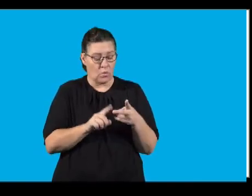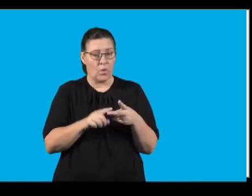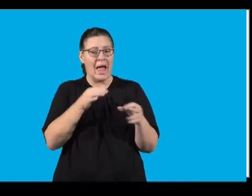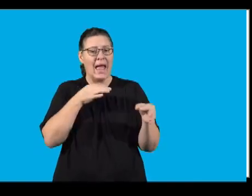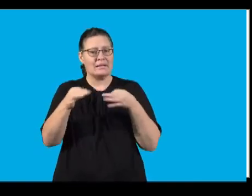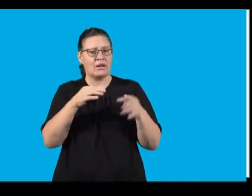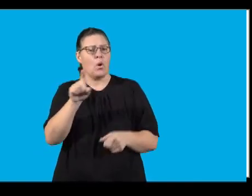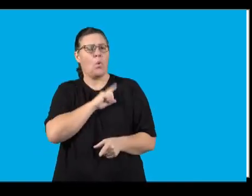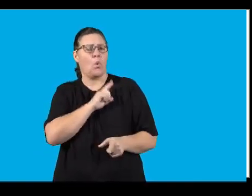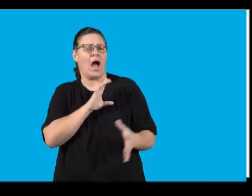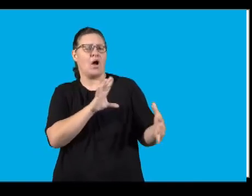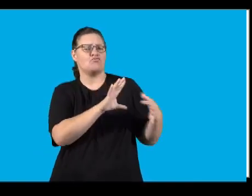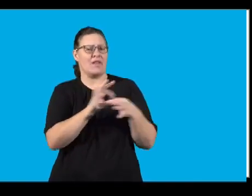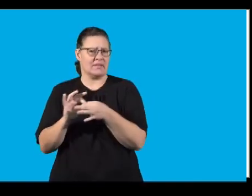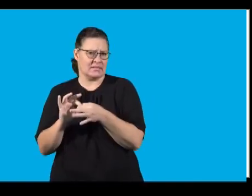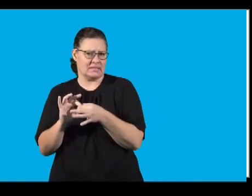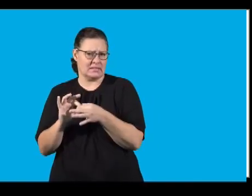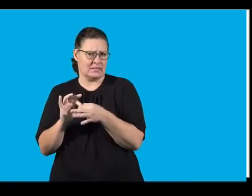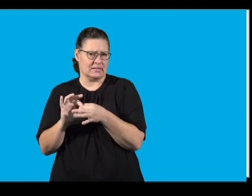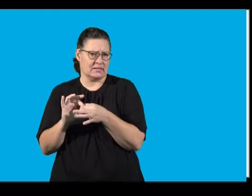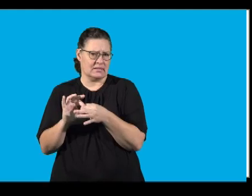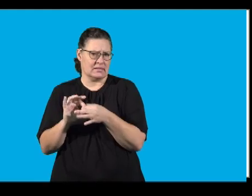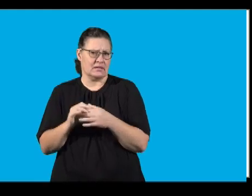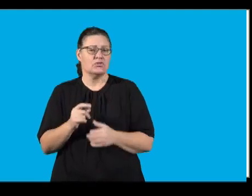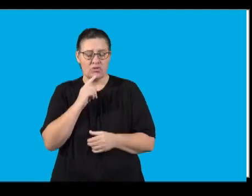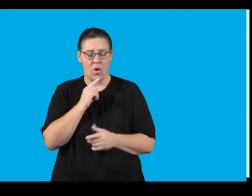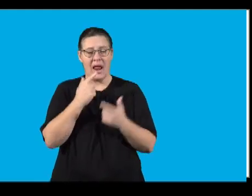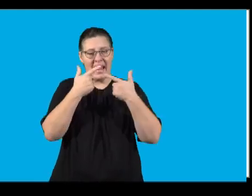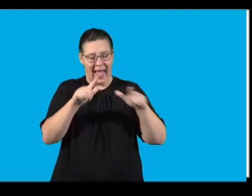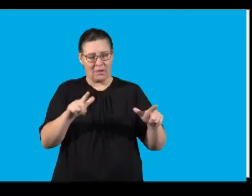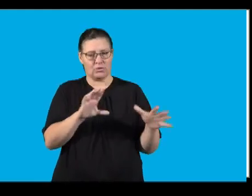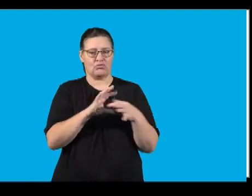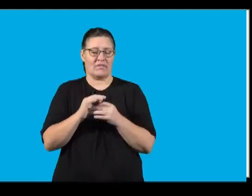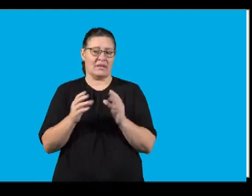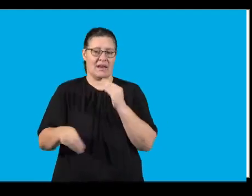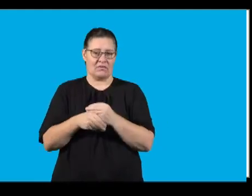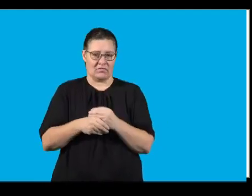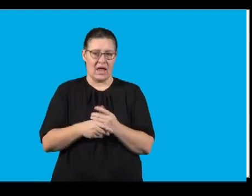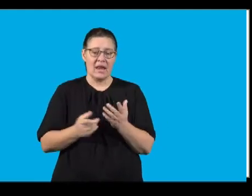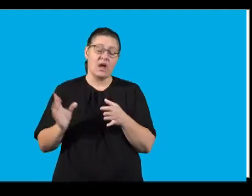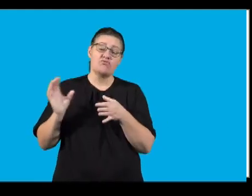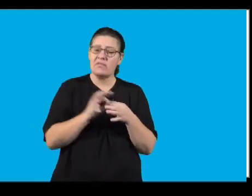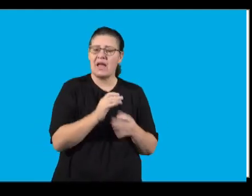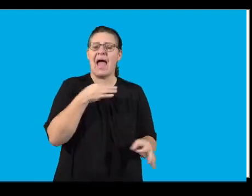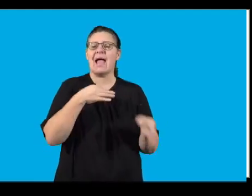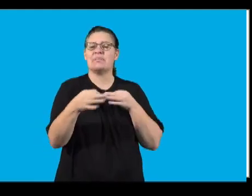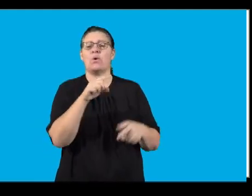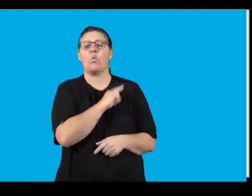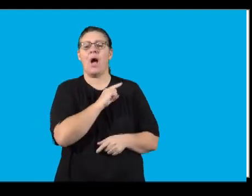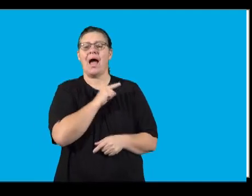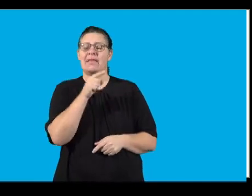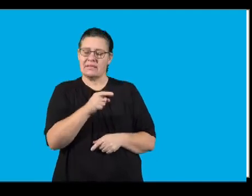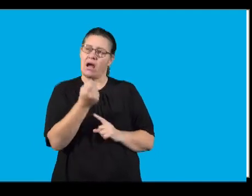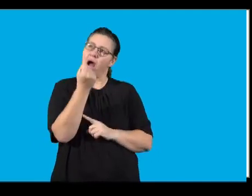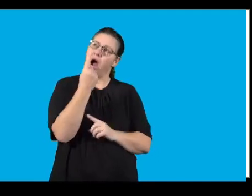to explain why it is relevant. Now remember there, manipulation of language comes in again, and then relevance.